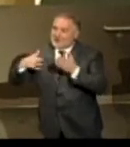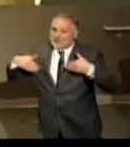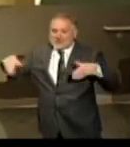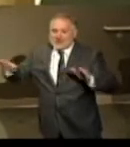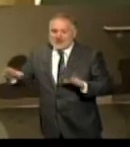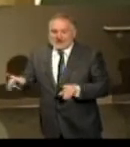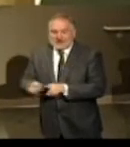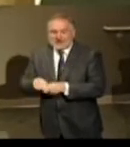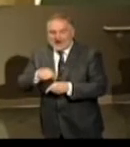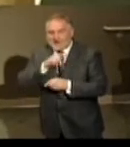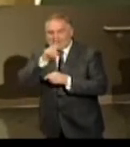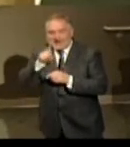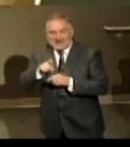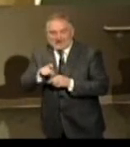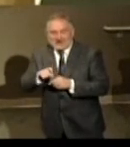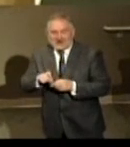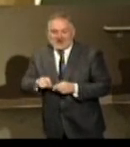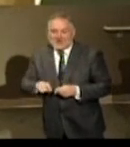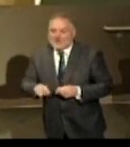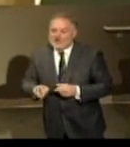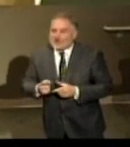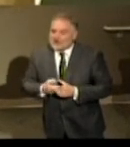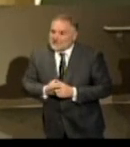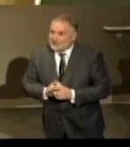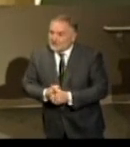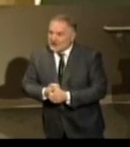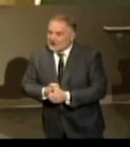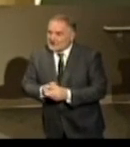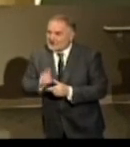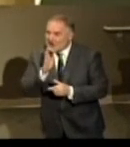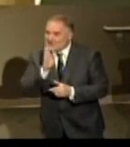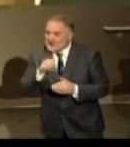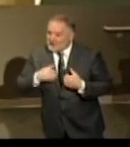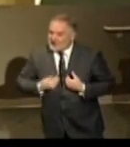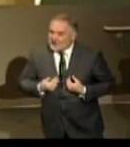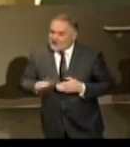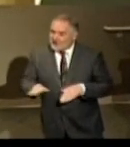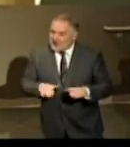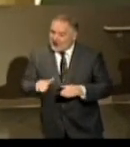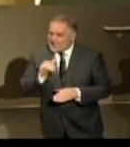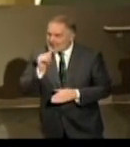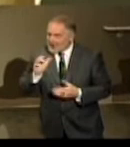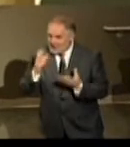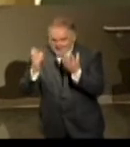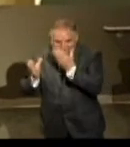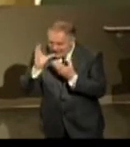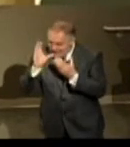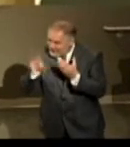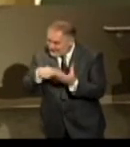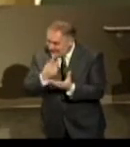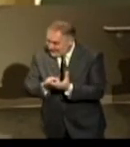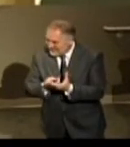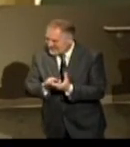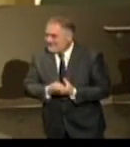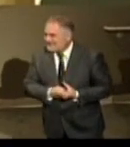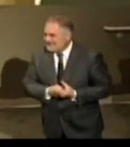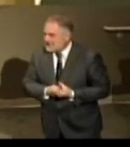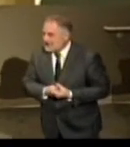what? And where they're going to walk and not faint. He'll give you strength. One last